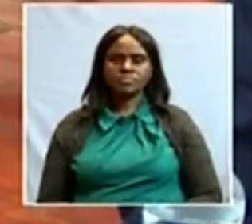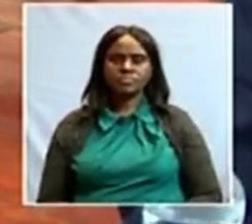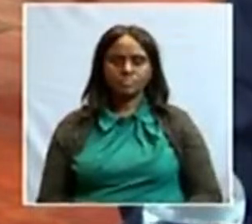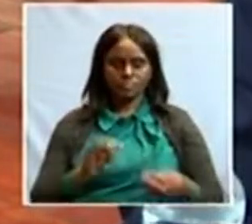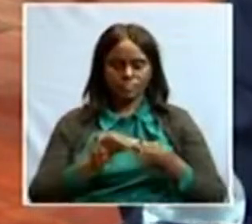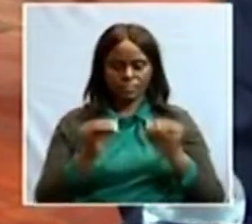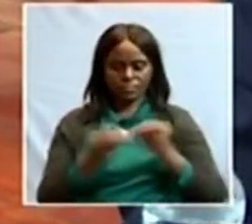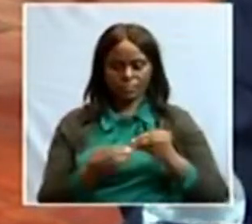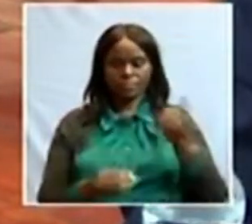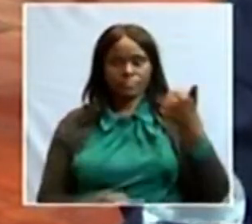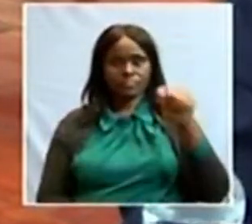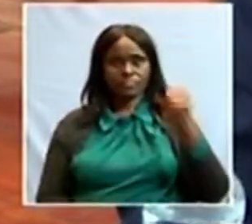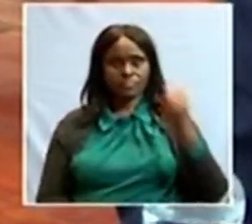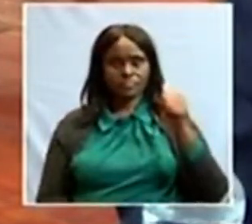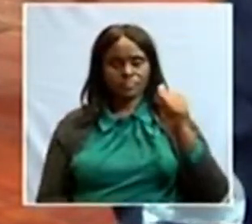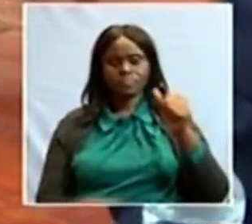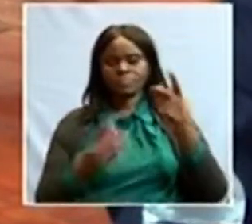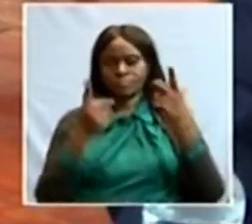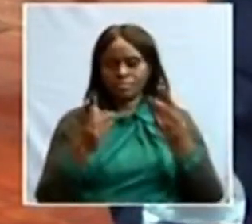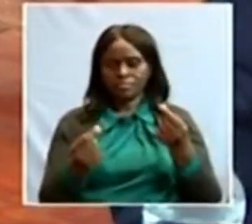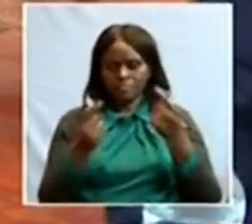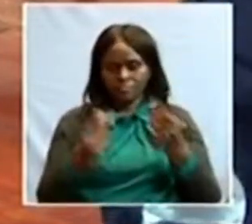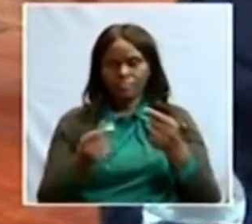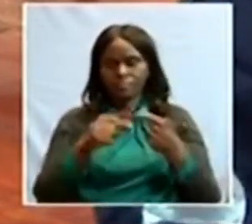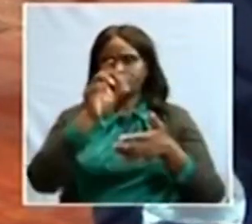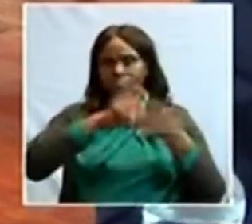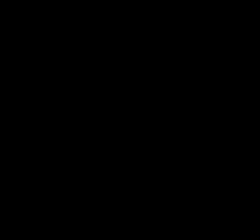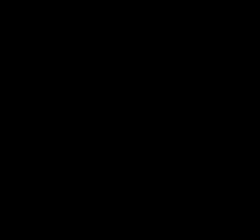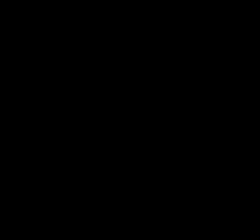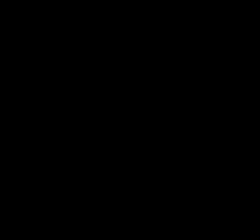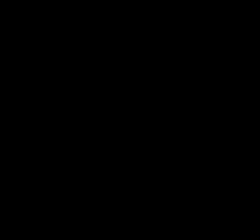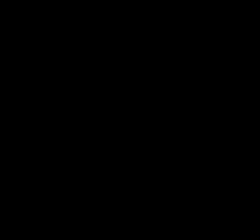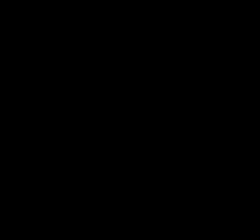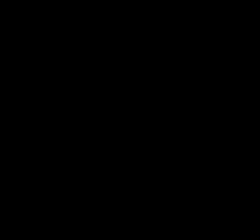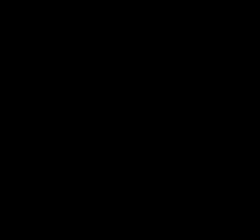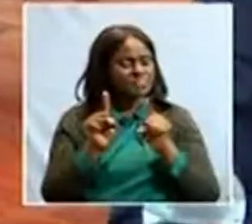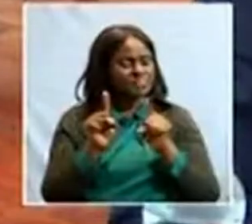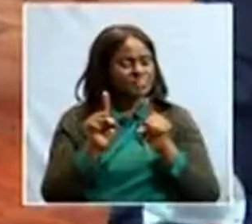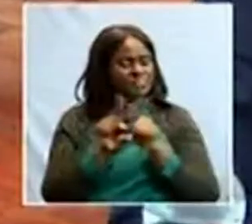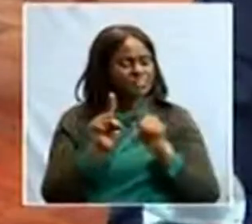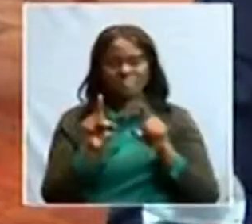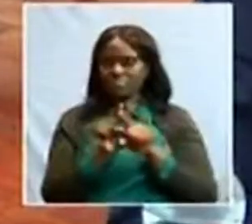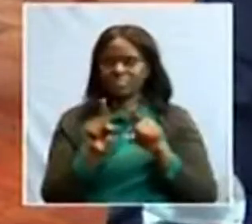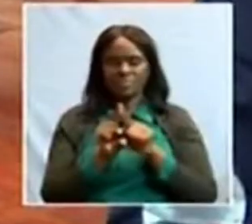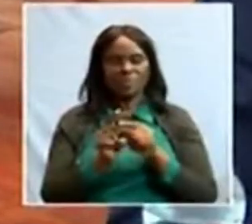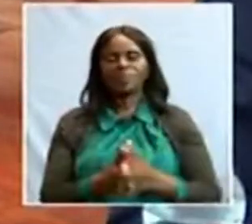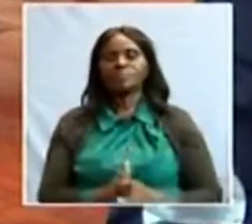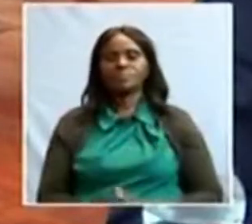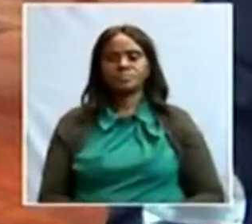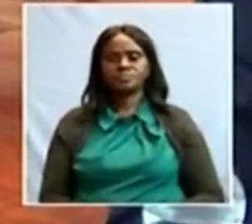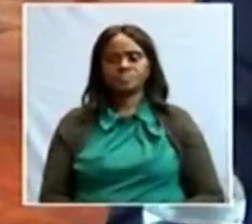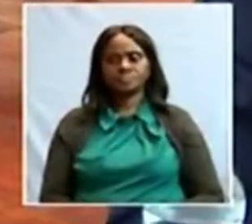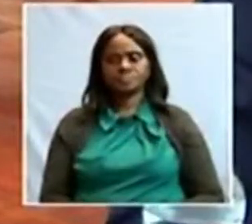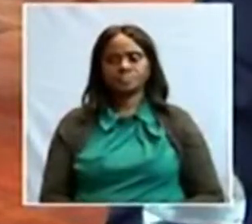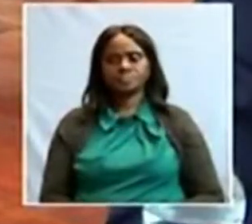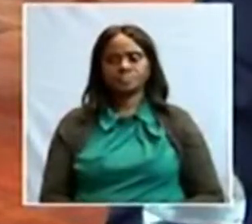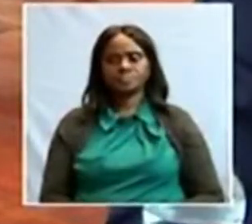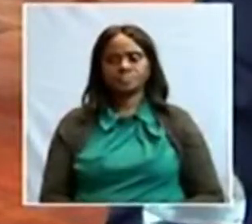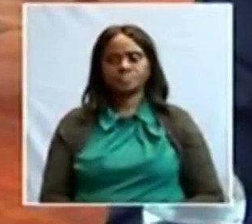Appendix 10, regular cash withdrawal. It's almost similar.